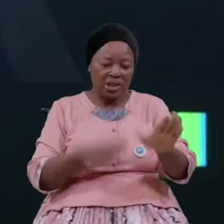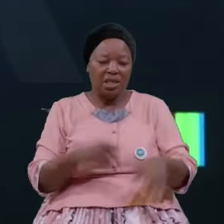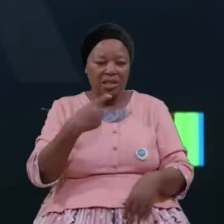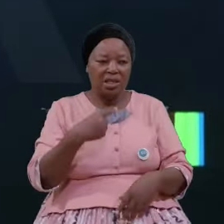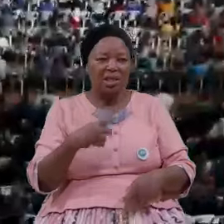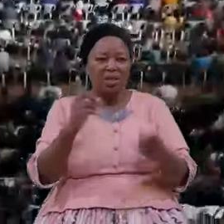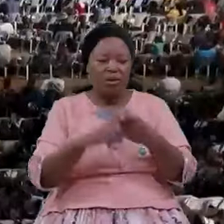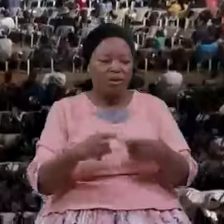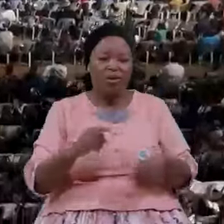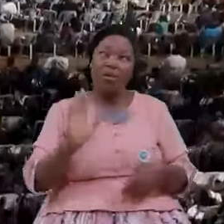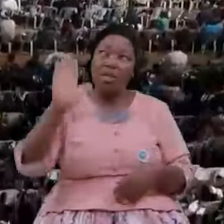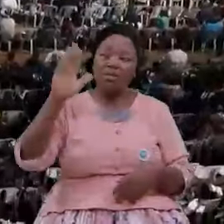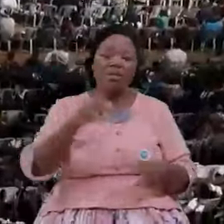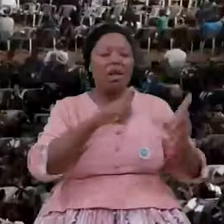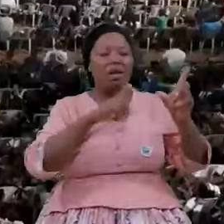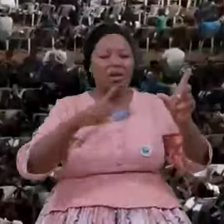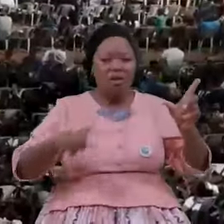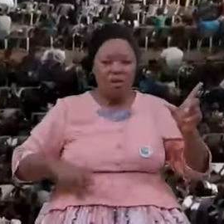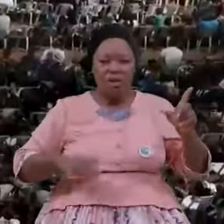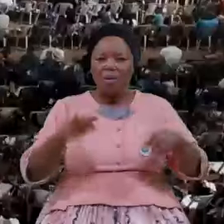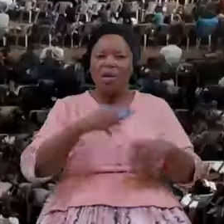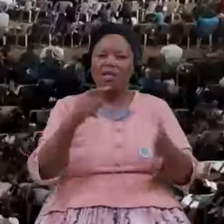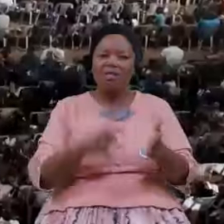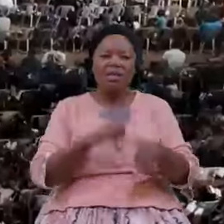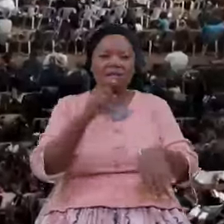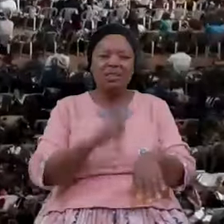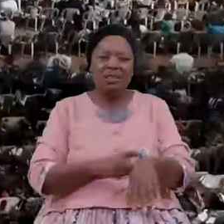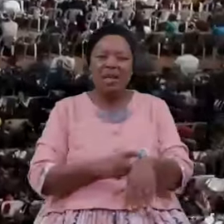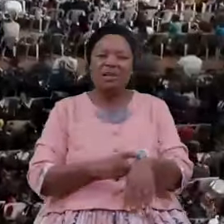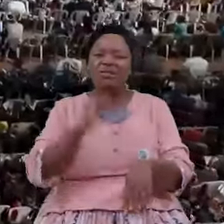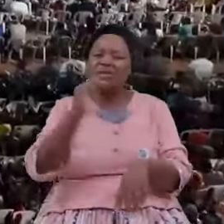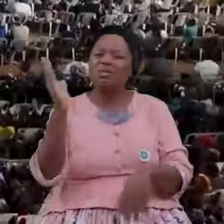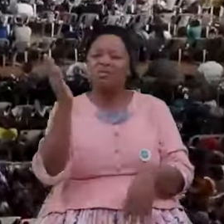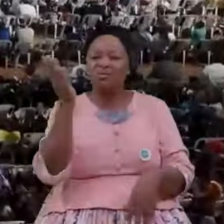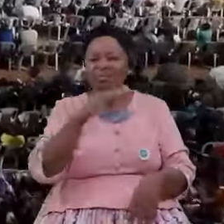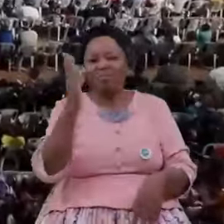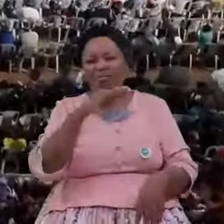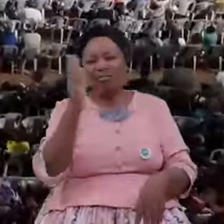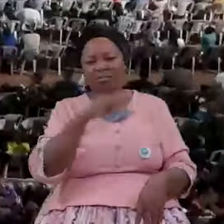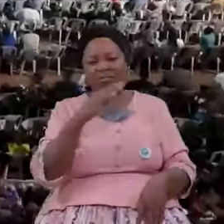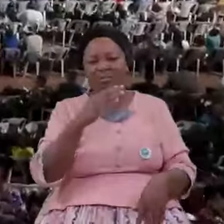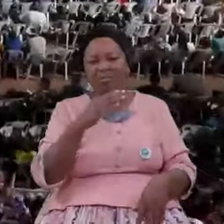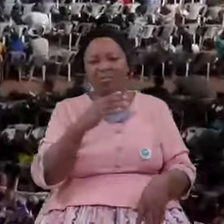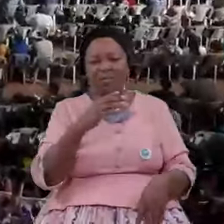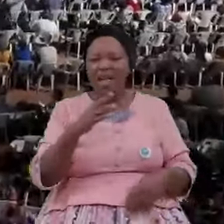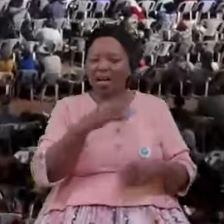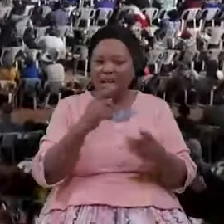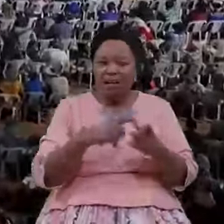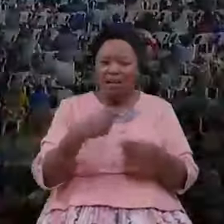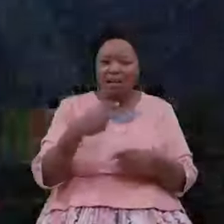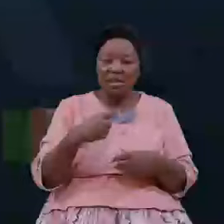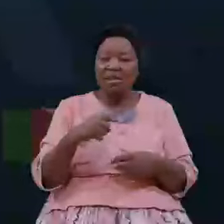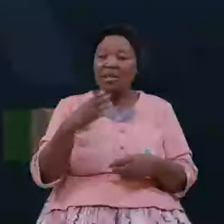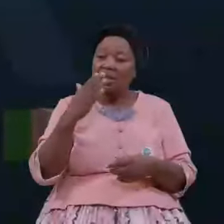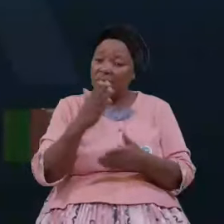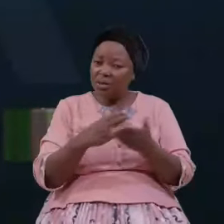Lord, by this time he stinketh. And he said that somebody's life is